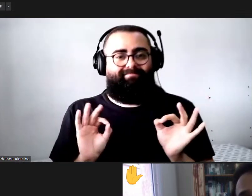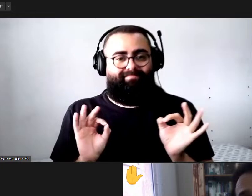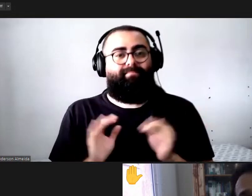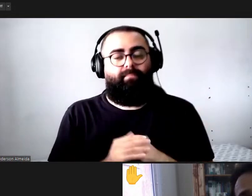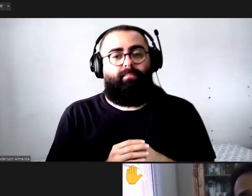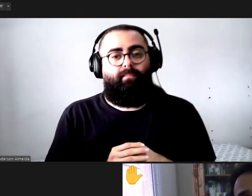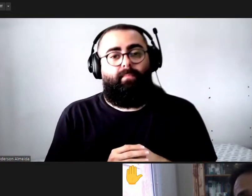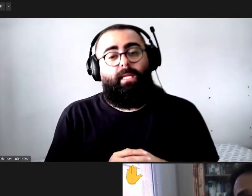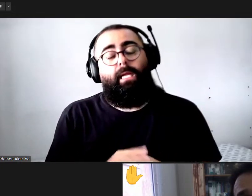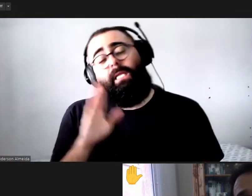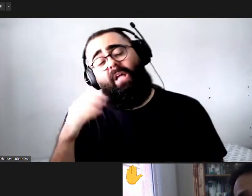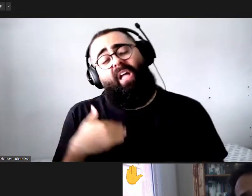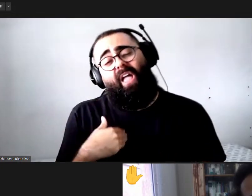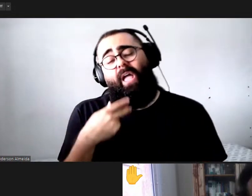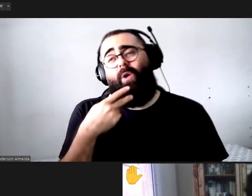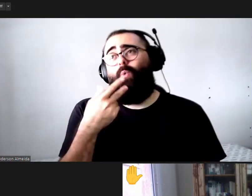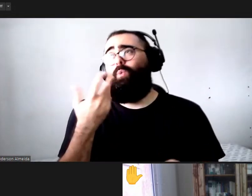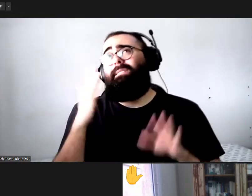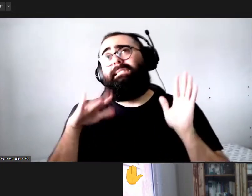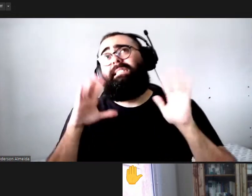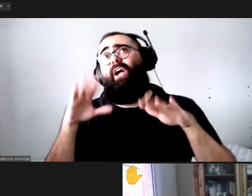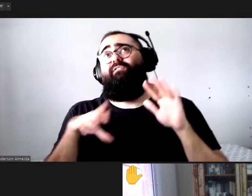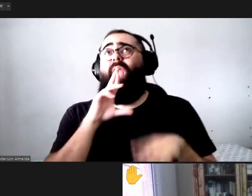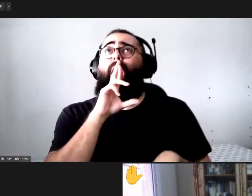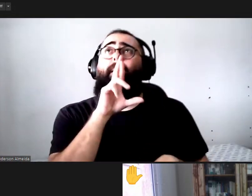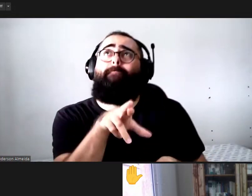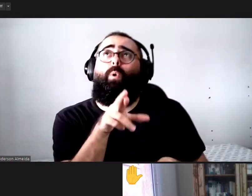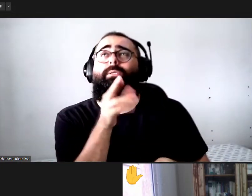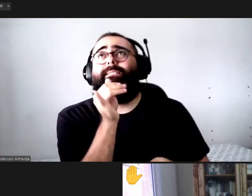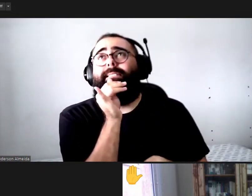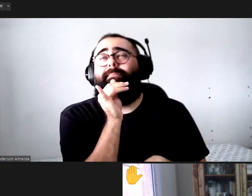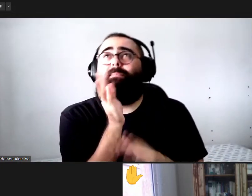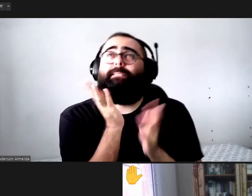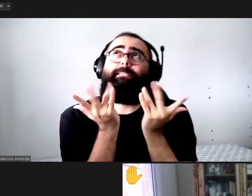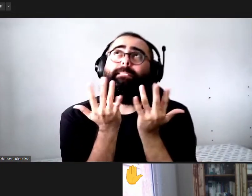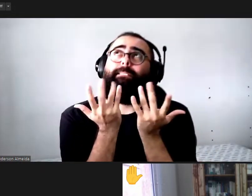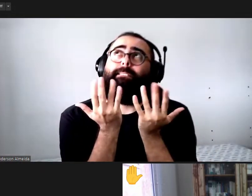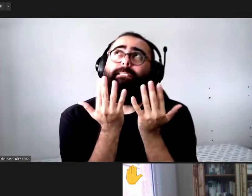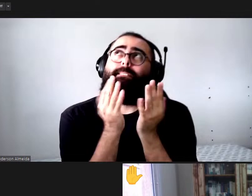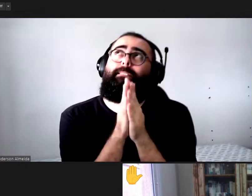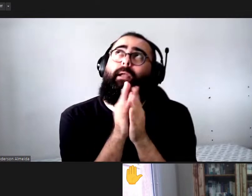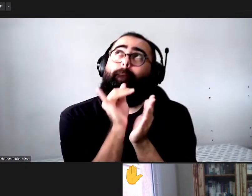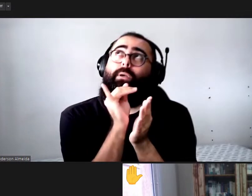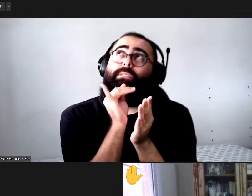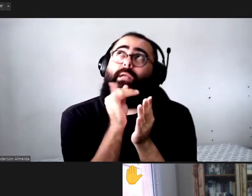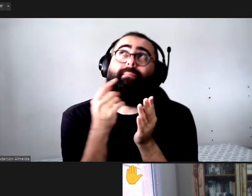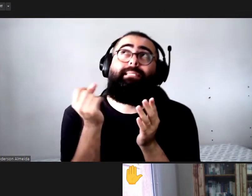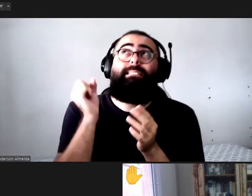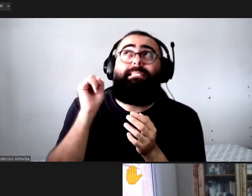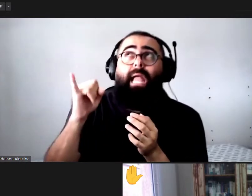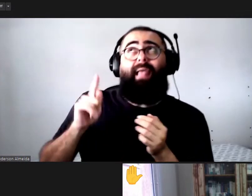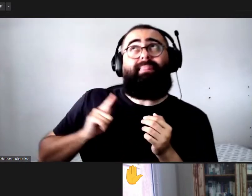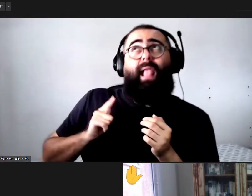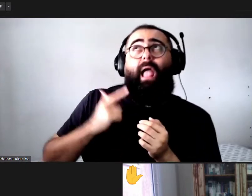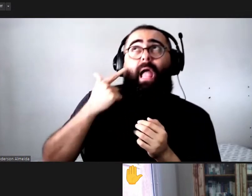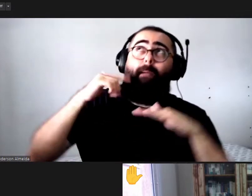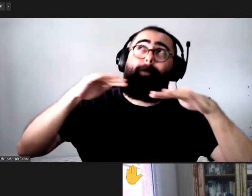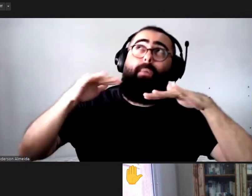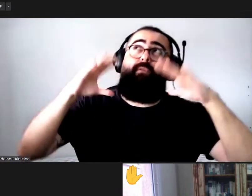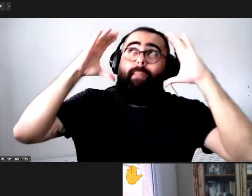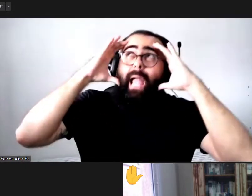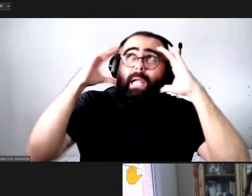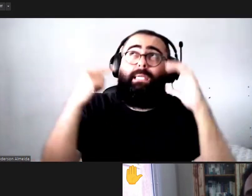So I would say that these smaller, more subtle movements are there, and that they are there